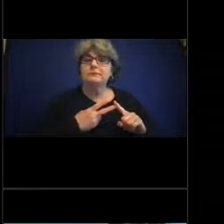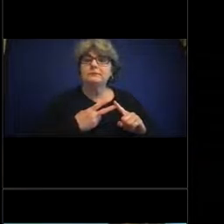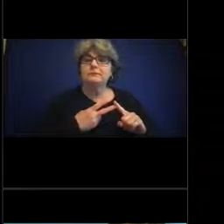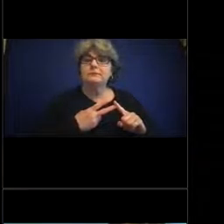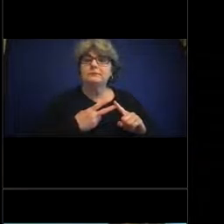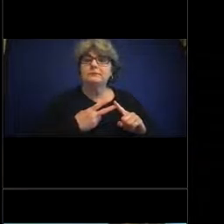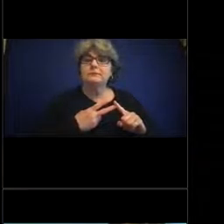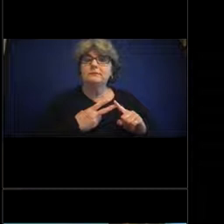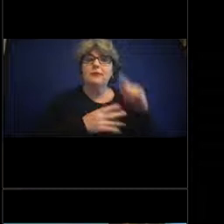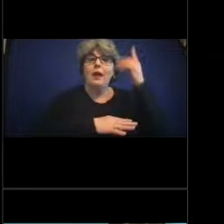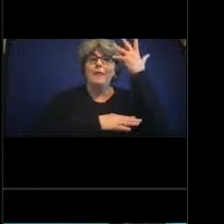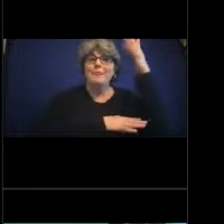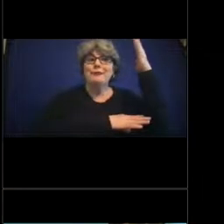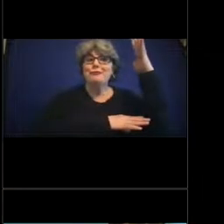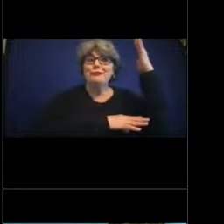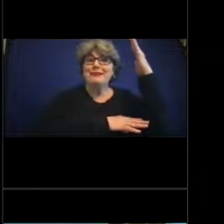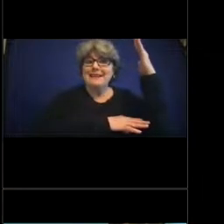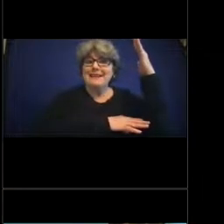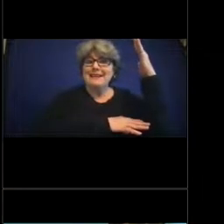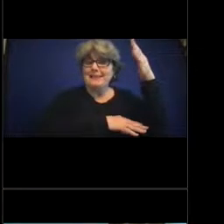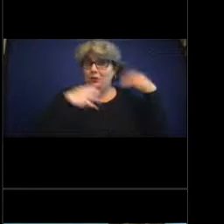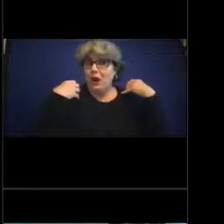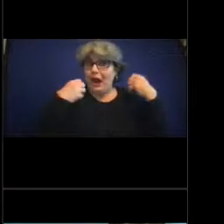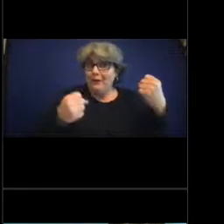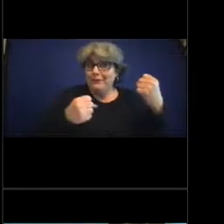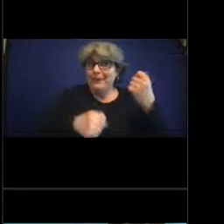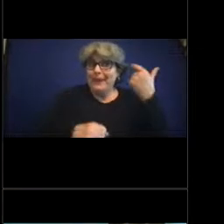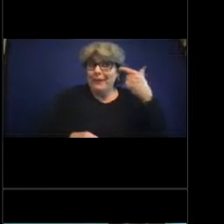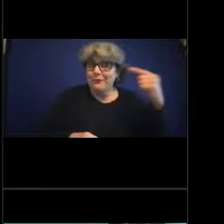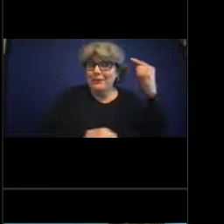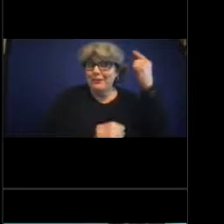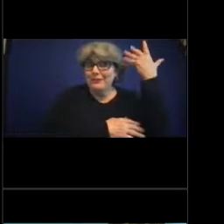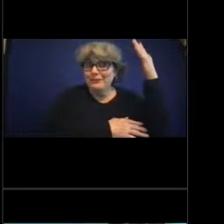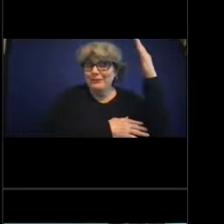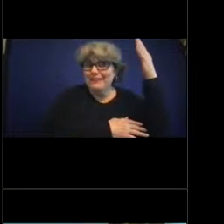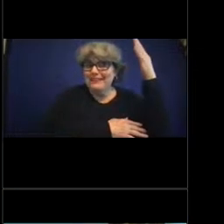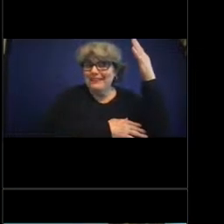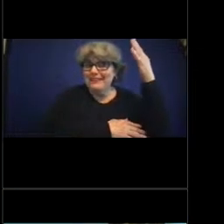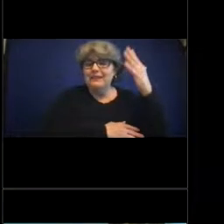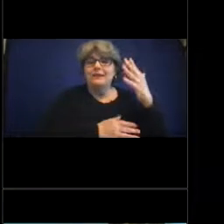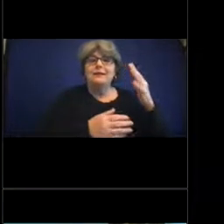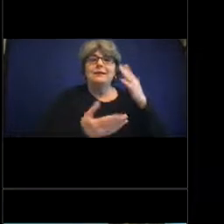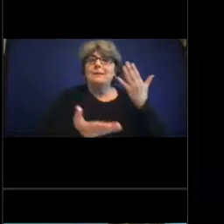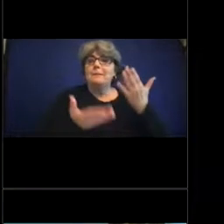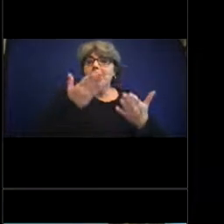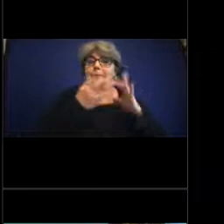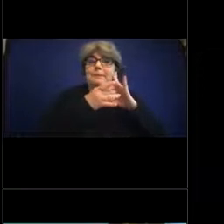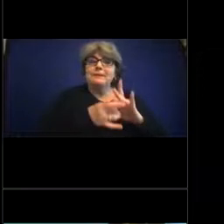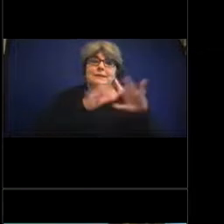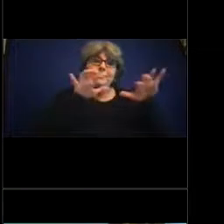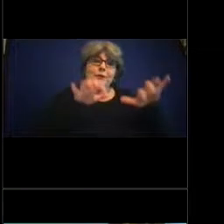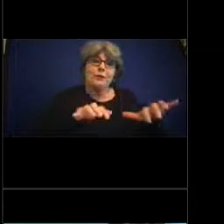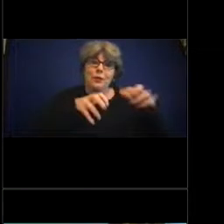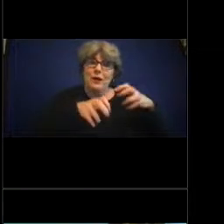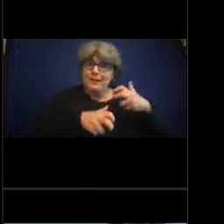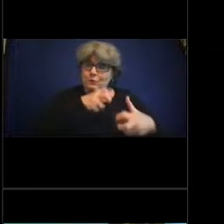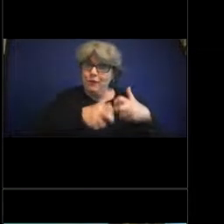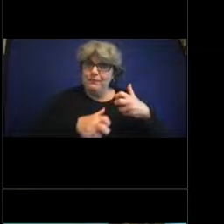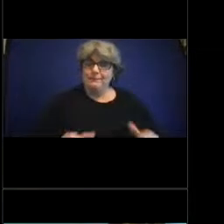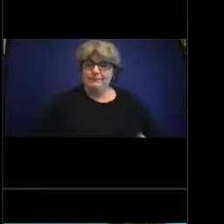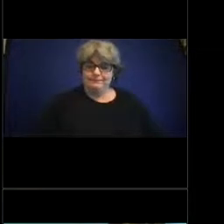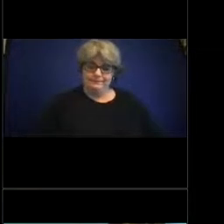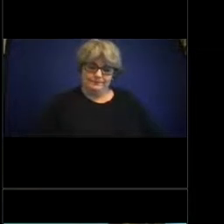the trees seem to be very healthy, which tells us that there is a specific precipitation problem.